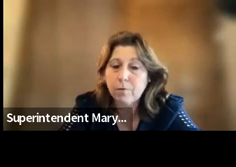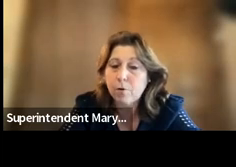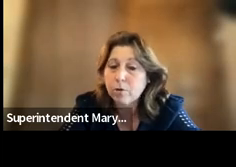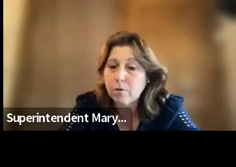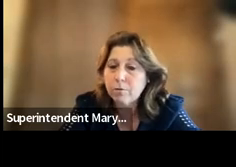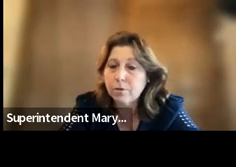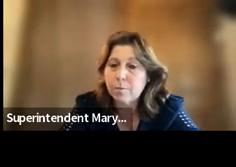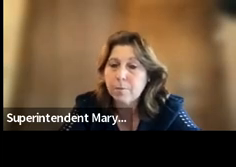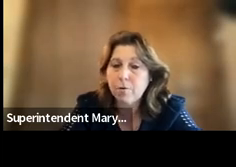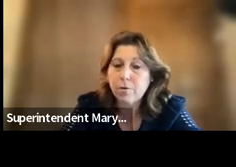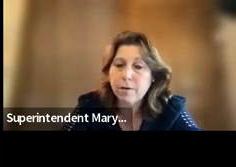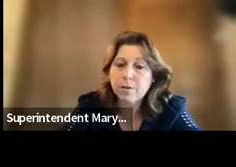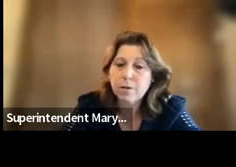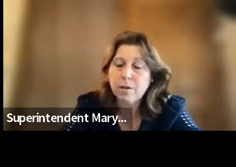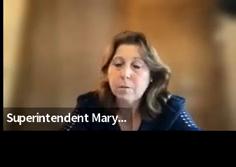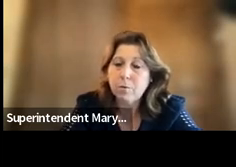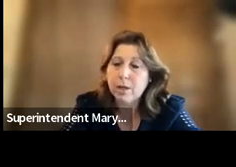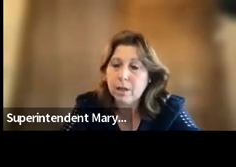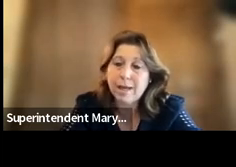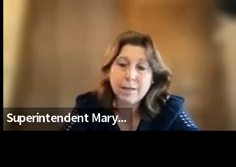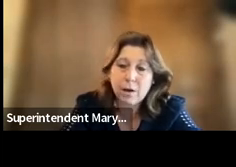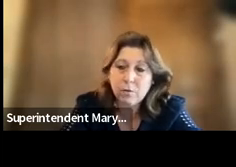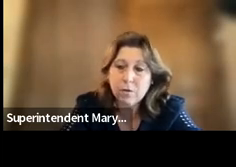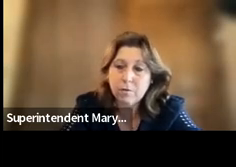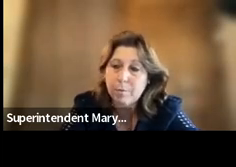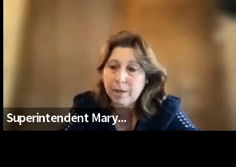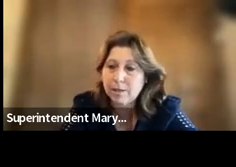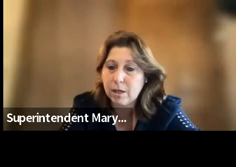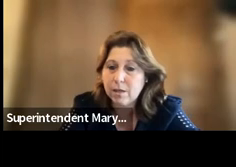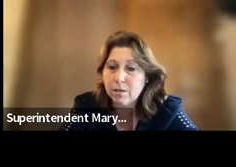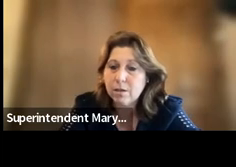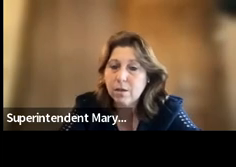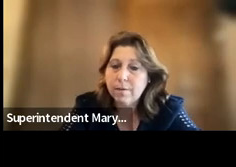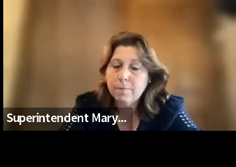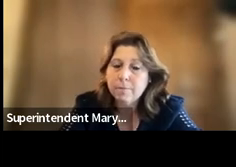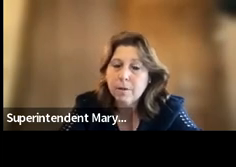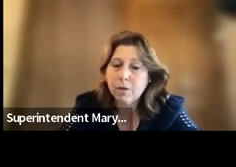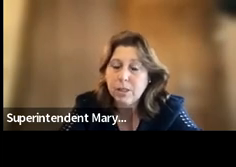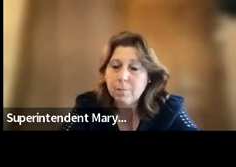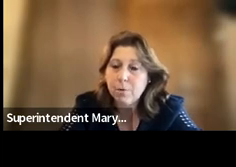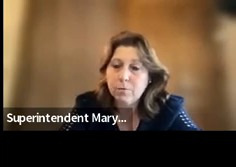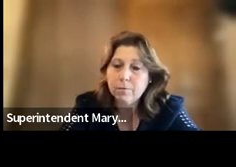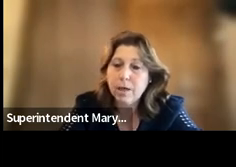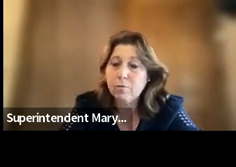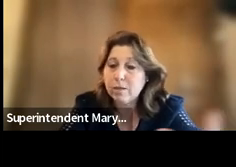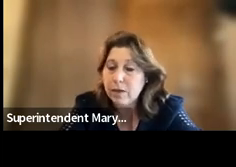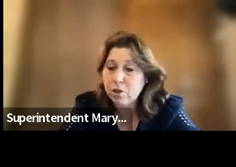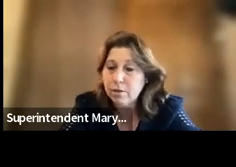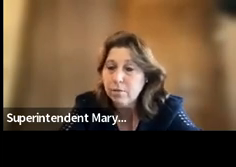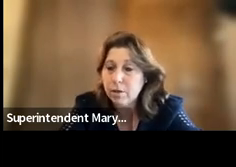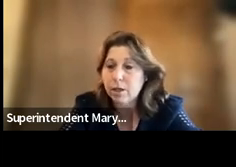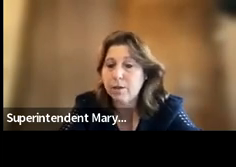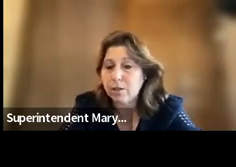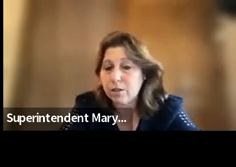our partnership portfolio for summer programs both in and out of BPS sites for example Hill